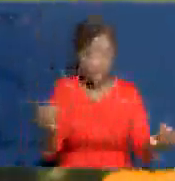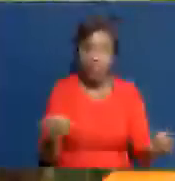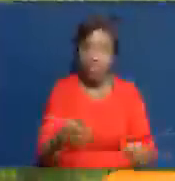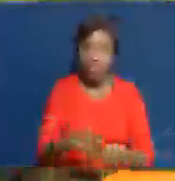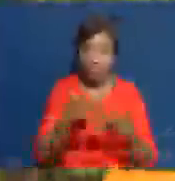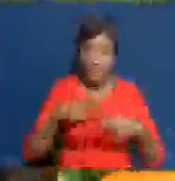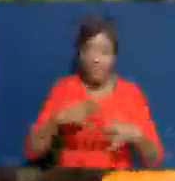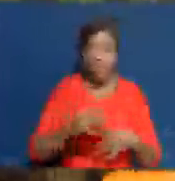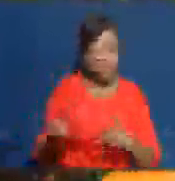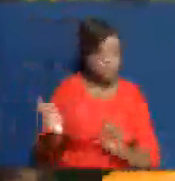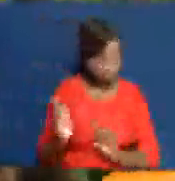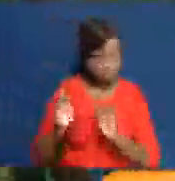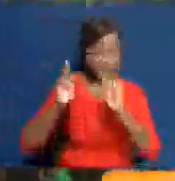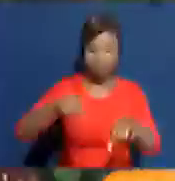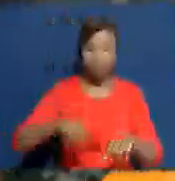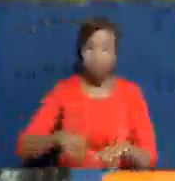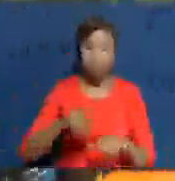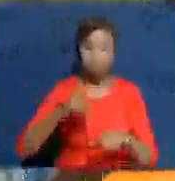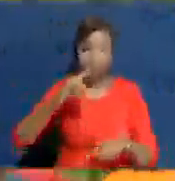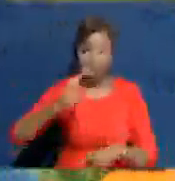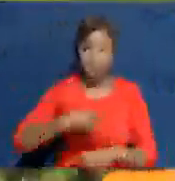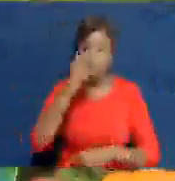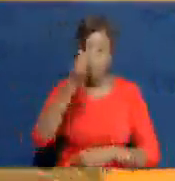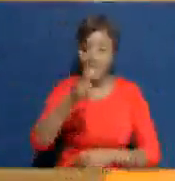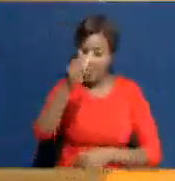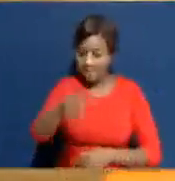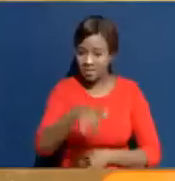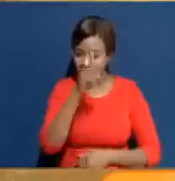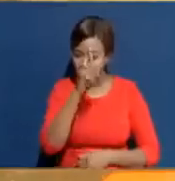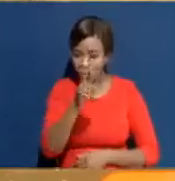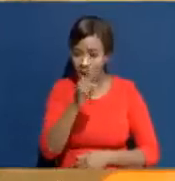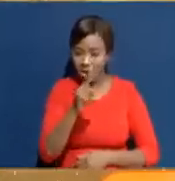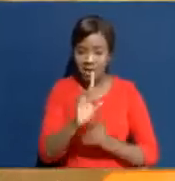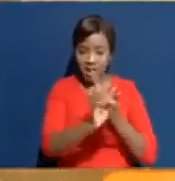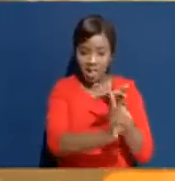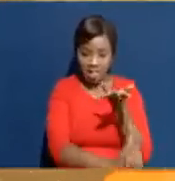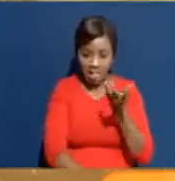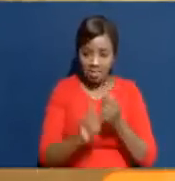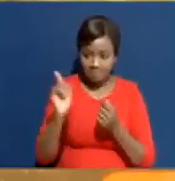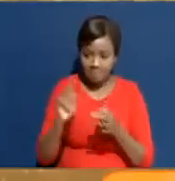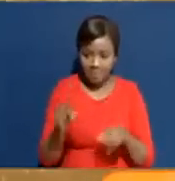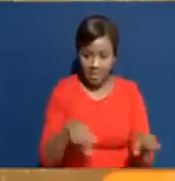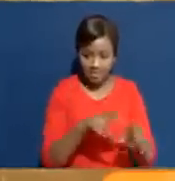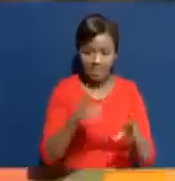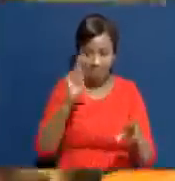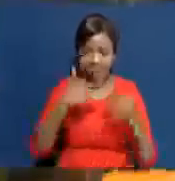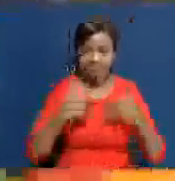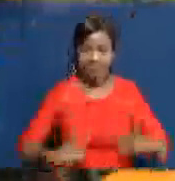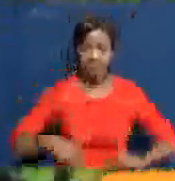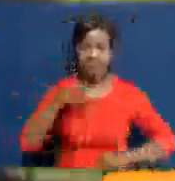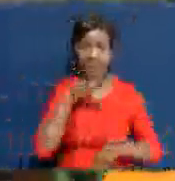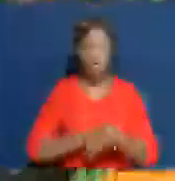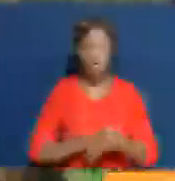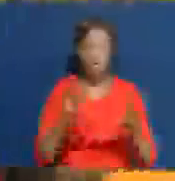The residents took to the streets to demand that a suspect in tea leaves theft, who drowned in River Chemosit, be retrieved. They accused